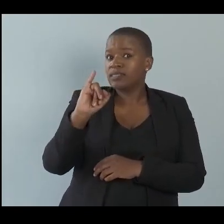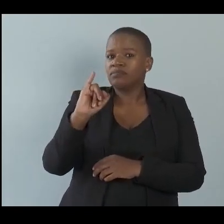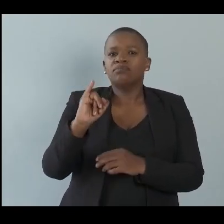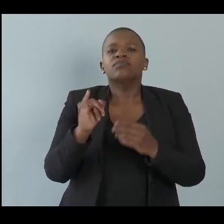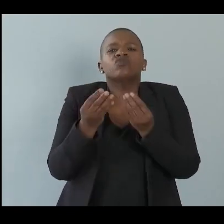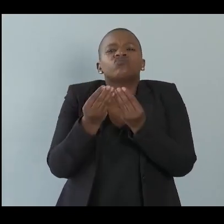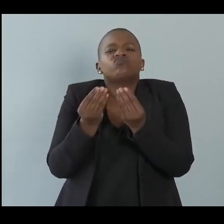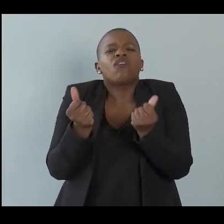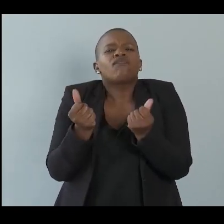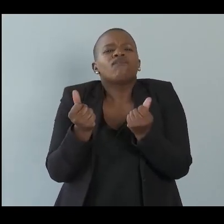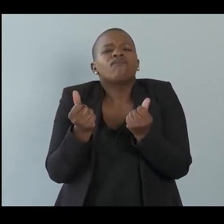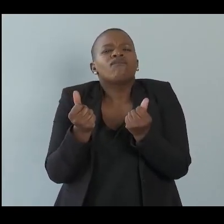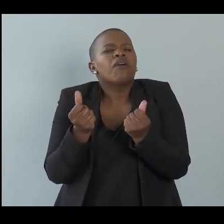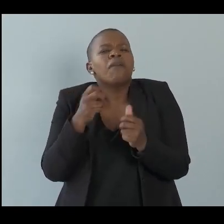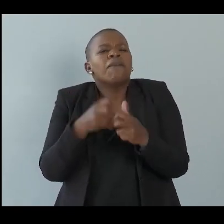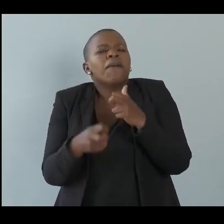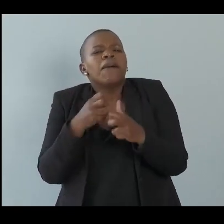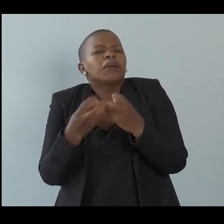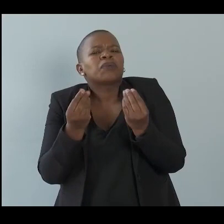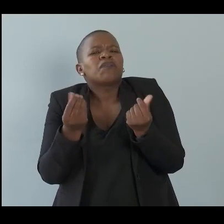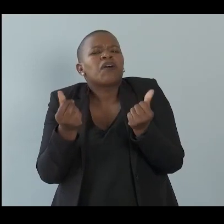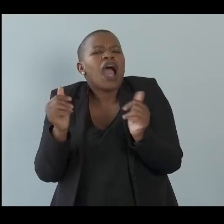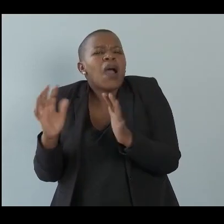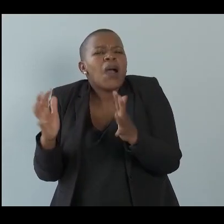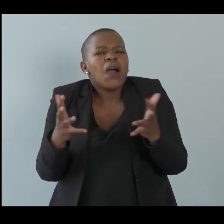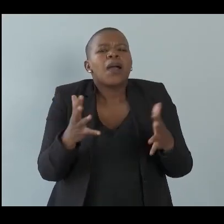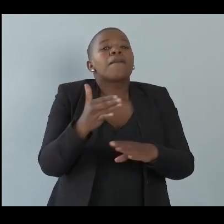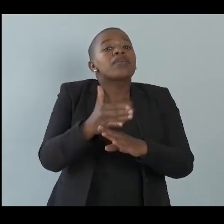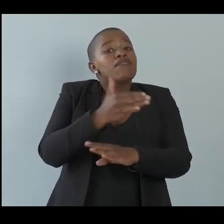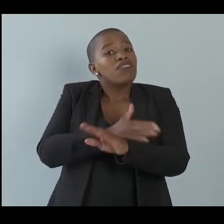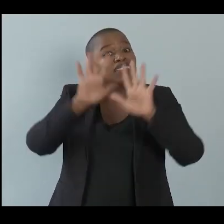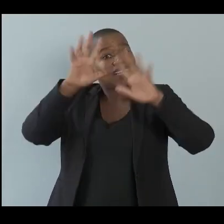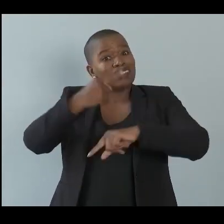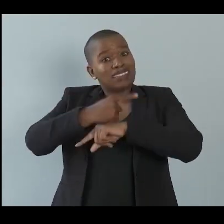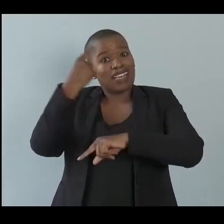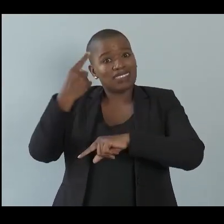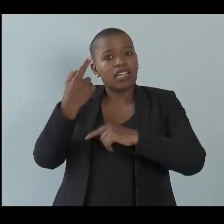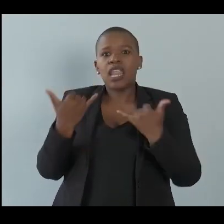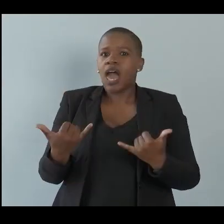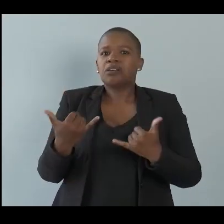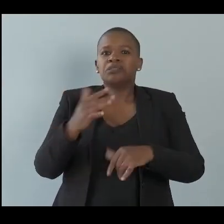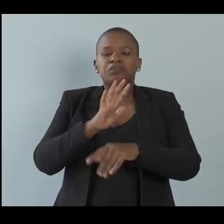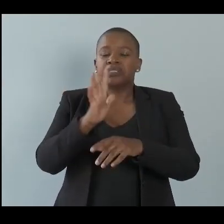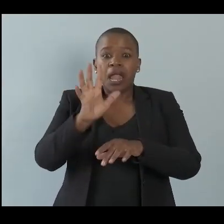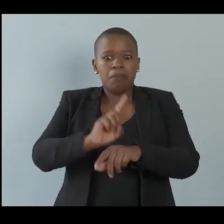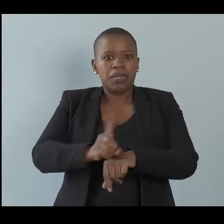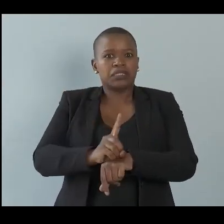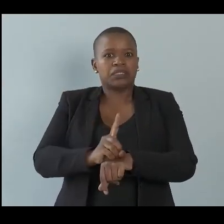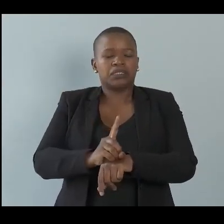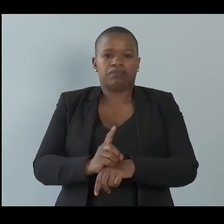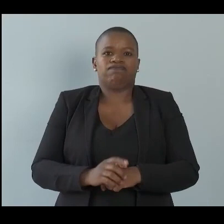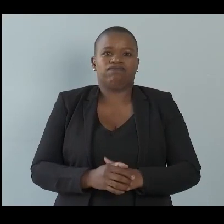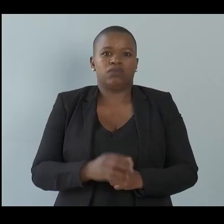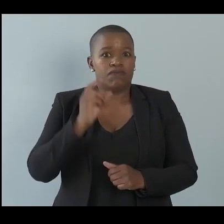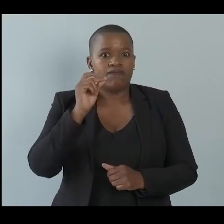processing, effectively reducing what used to be a 10-day manual task to just 10 minutes. We are also keenly